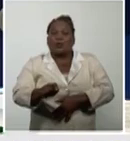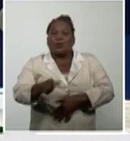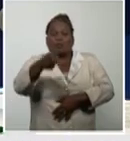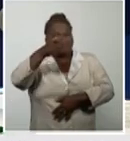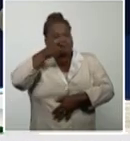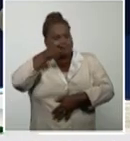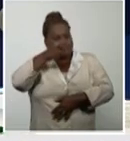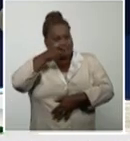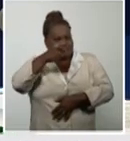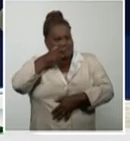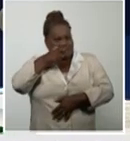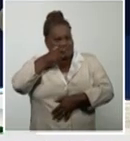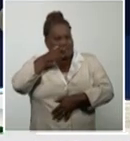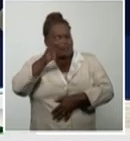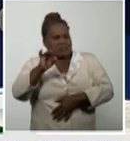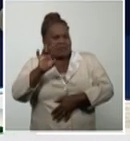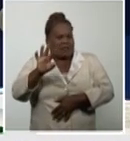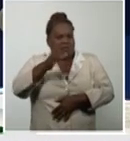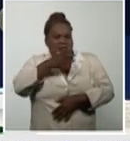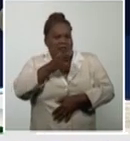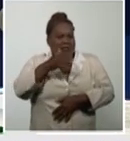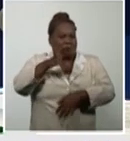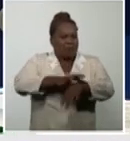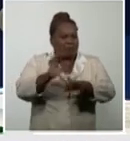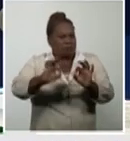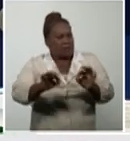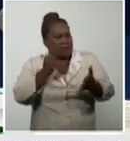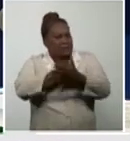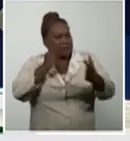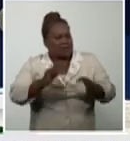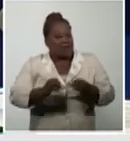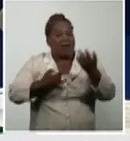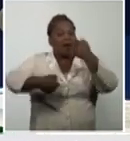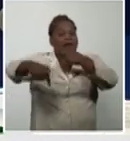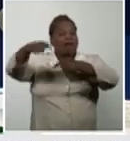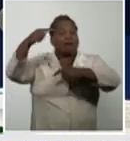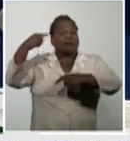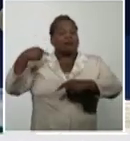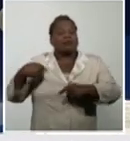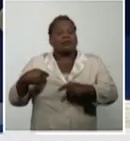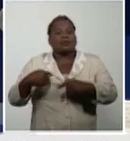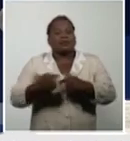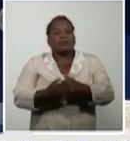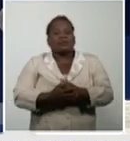1,699 people being monitored by our healthcare personnel.